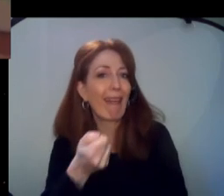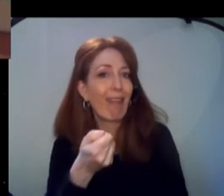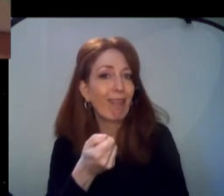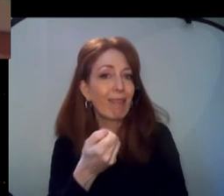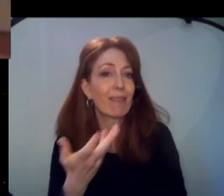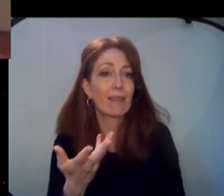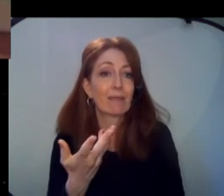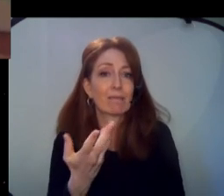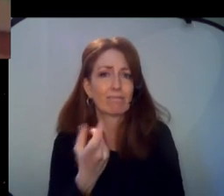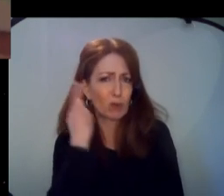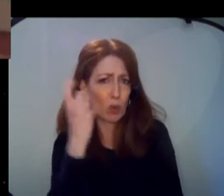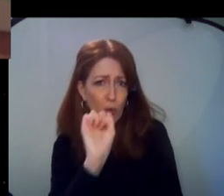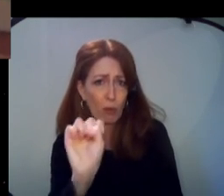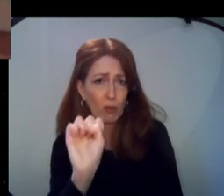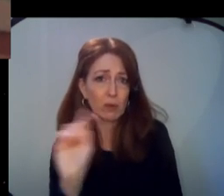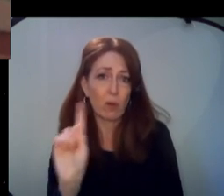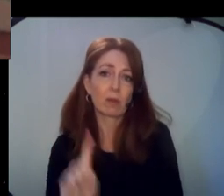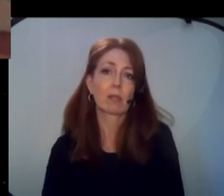what are our thoughts there?